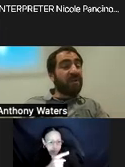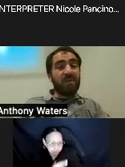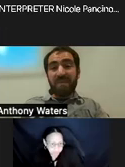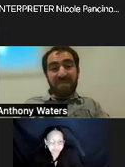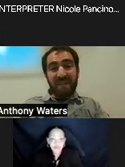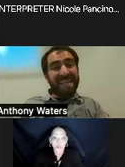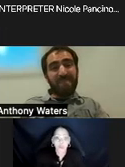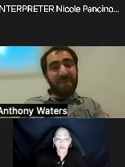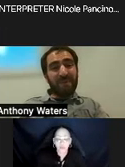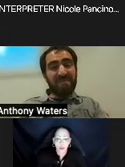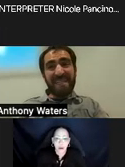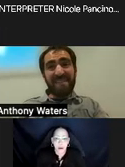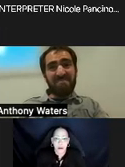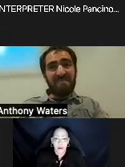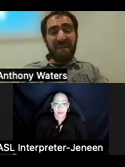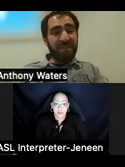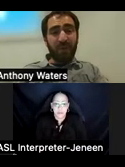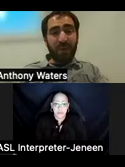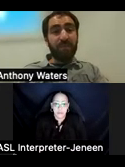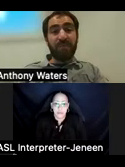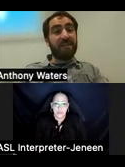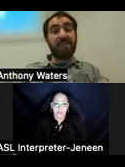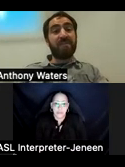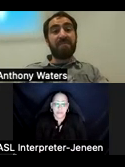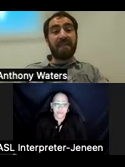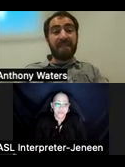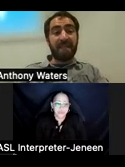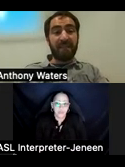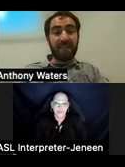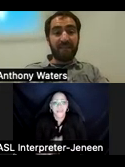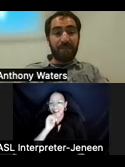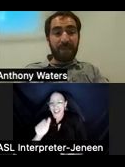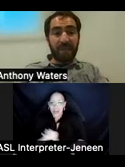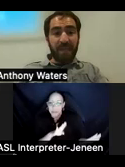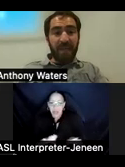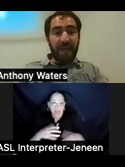And so a gatekeeper isn't a behavioral health professional necessarily.